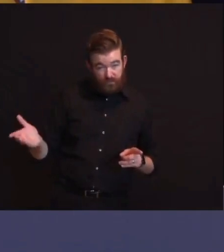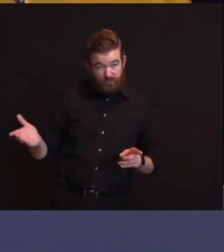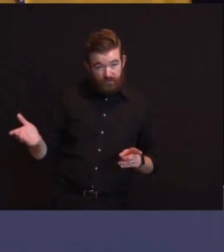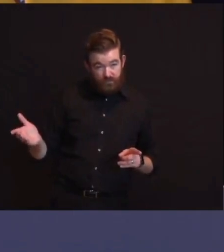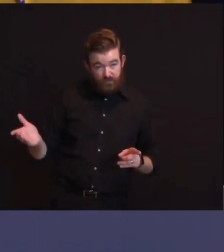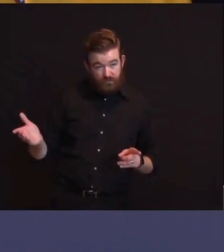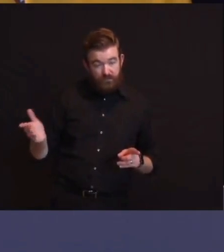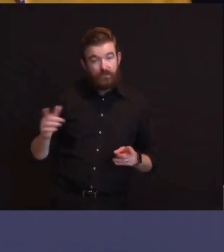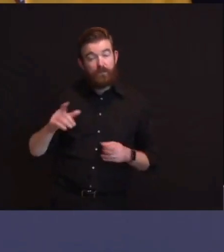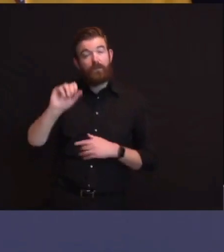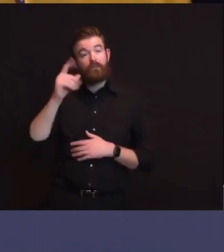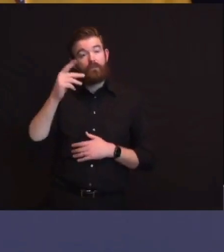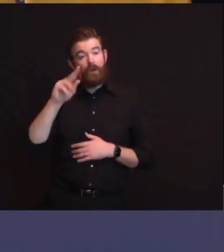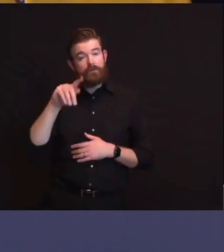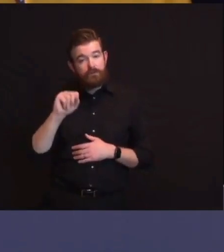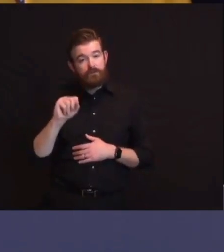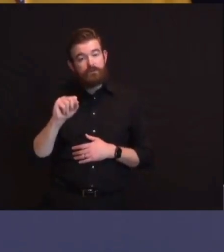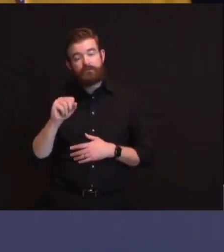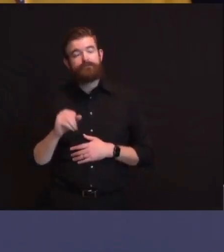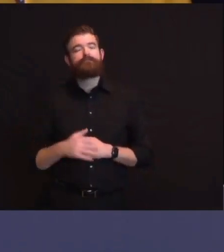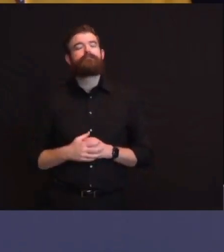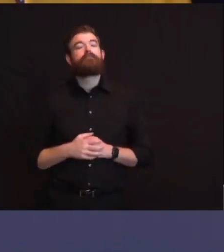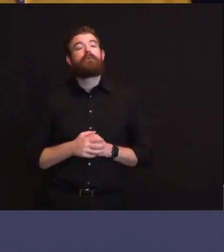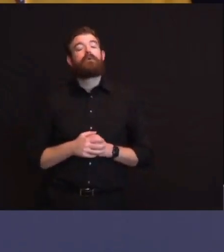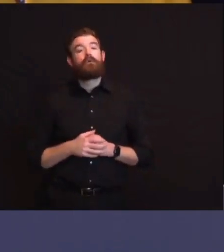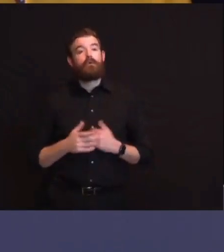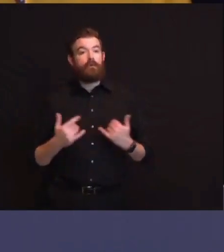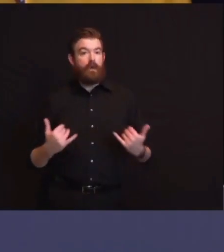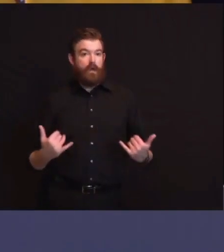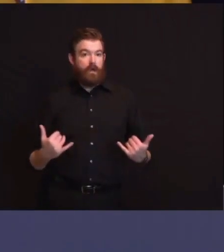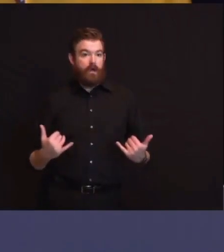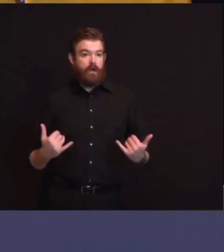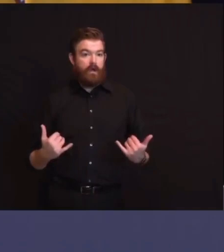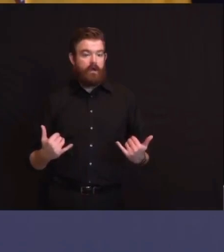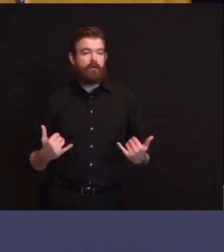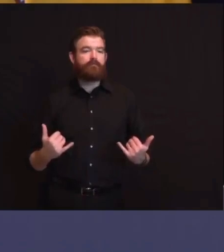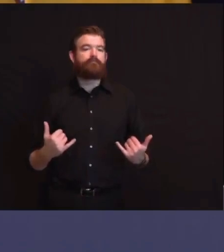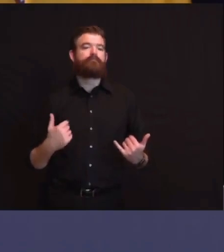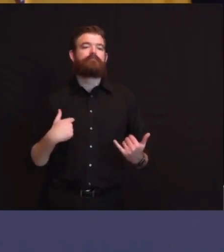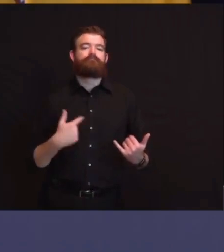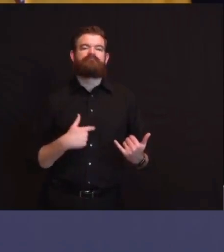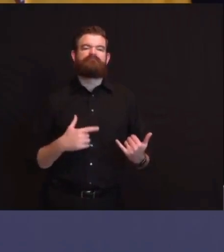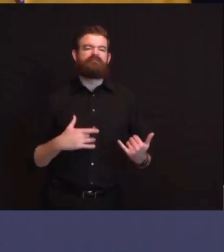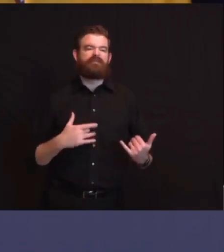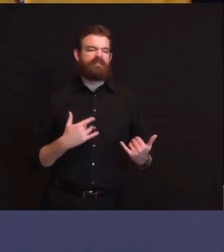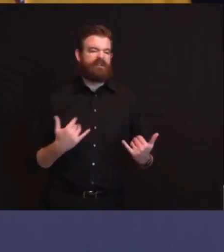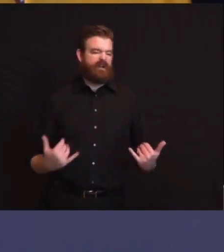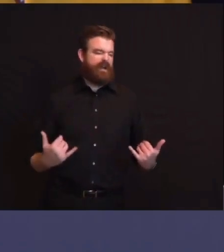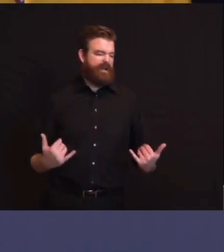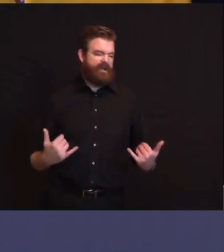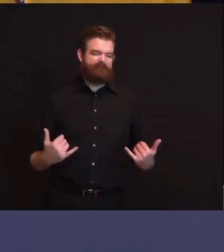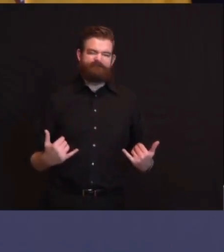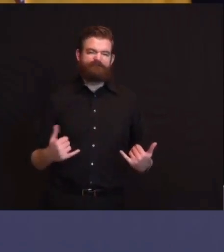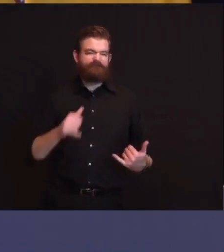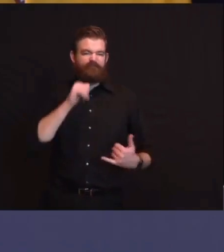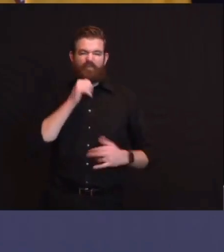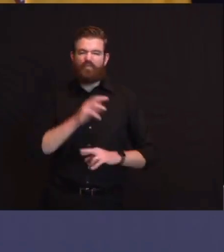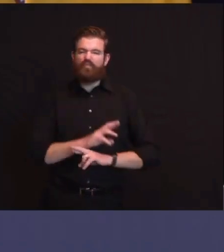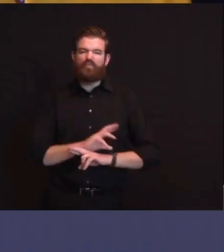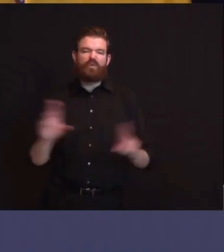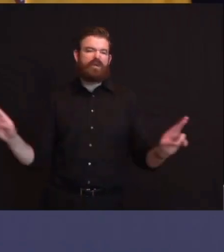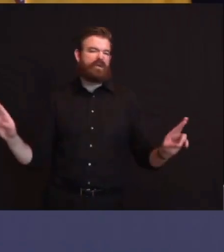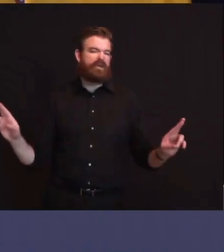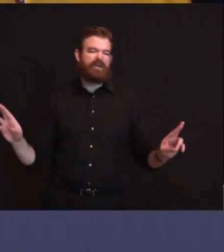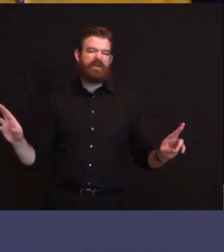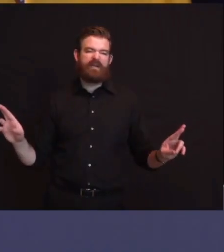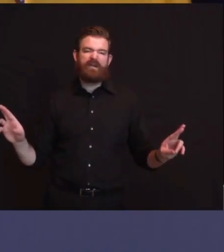the matter is we continue to be in the position we don't have any evidence that there are outbreaks coming from indoor dining,